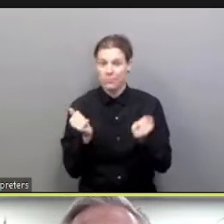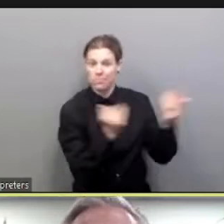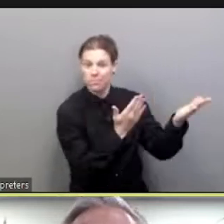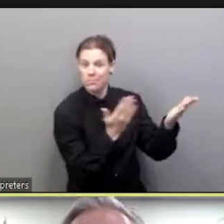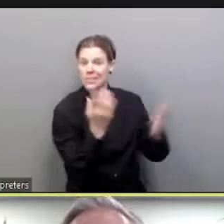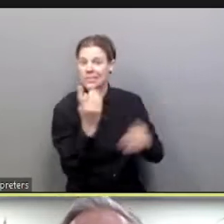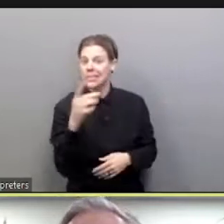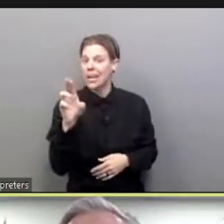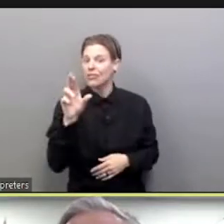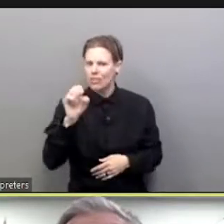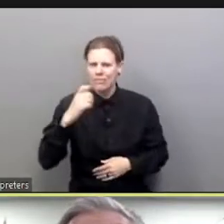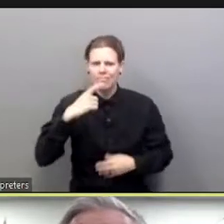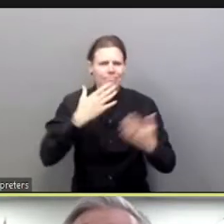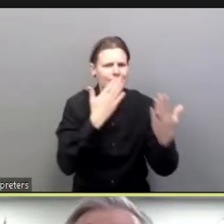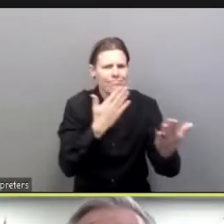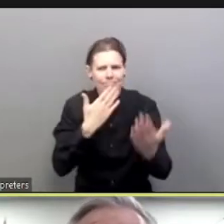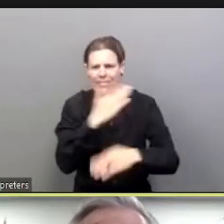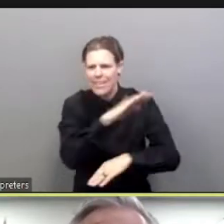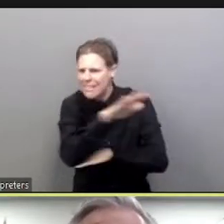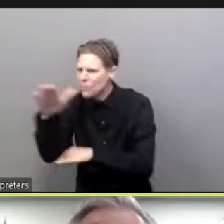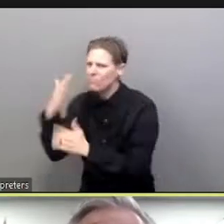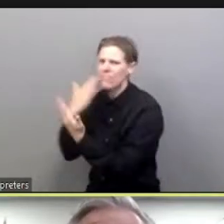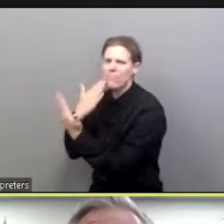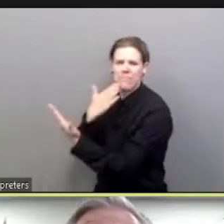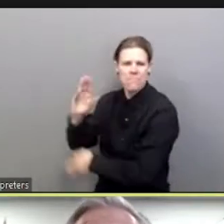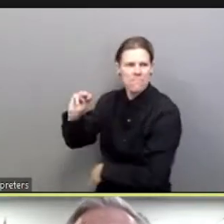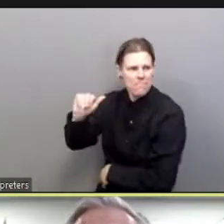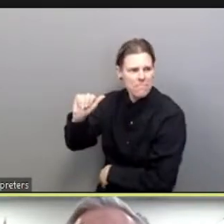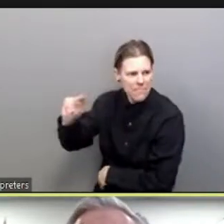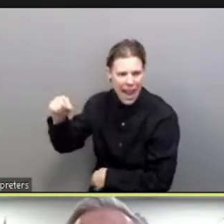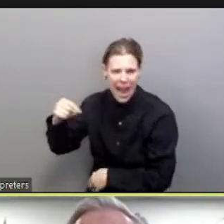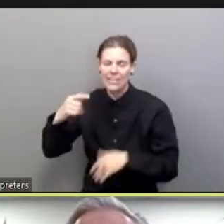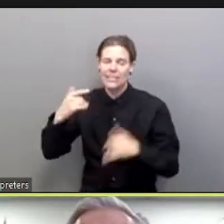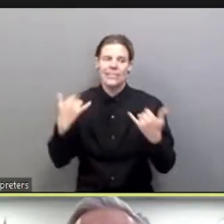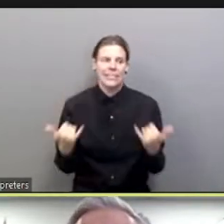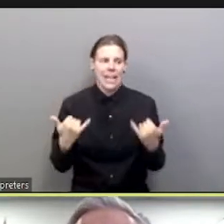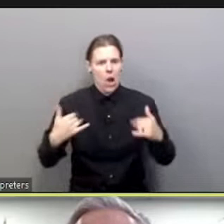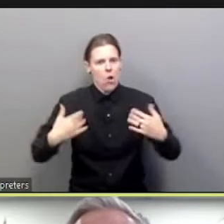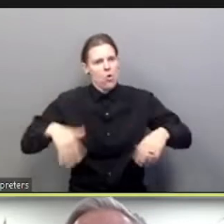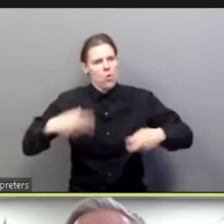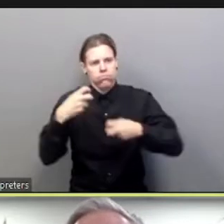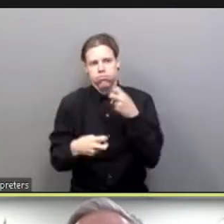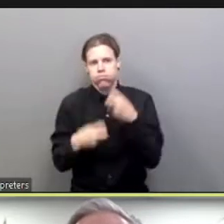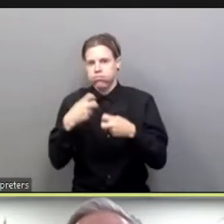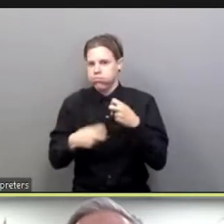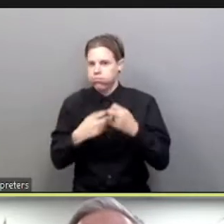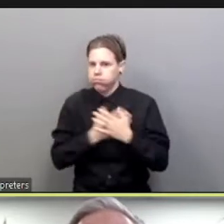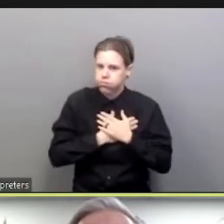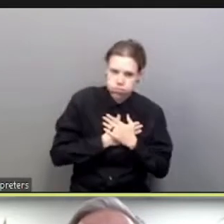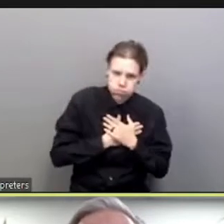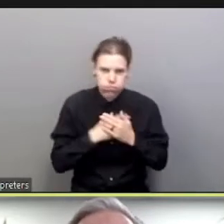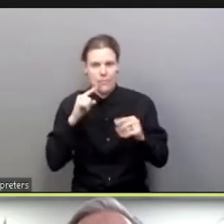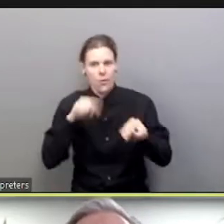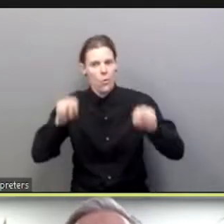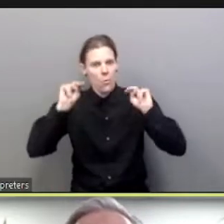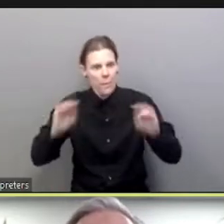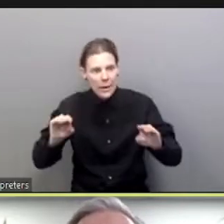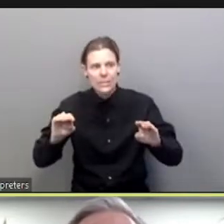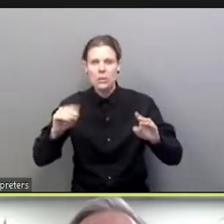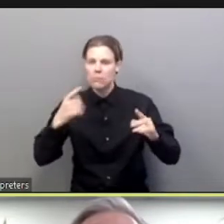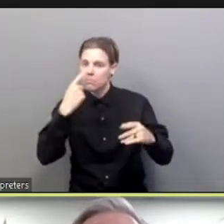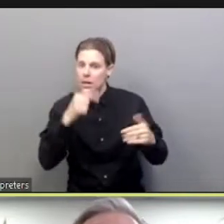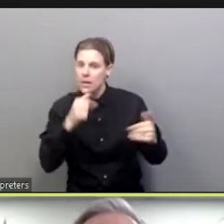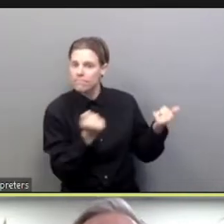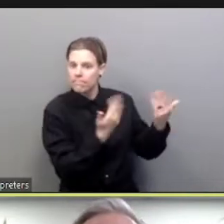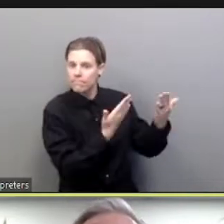Hey, this is a tough time for New Mexico, and we want to get right to it. Brianna, if I could have the next slide. This is the